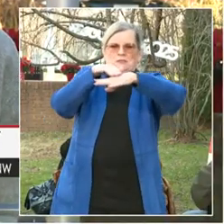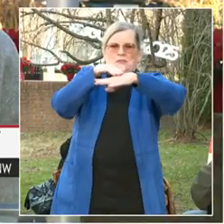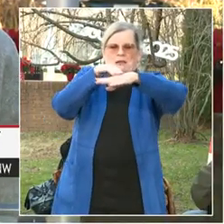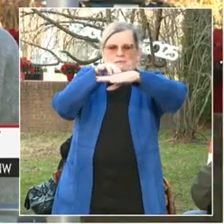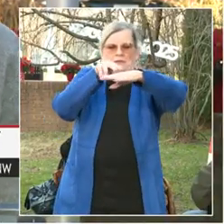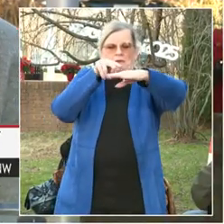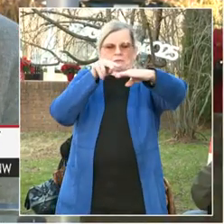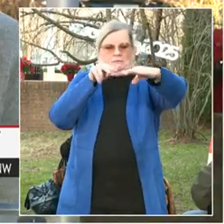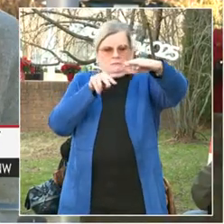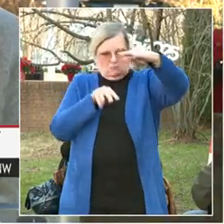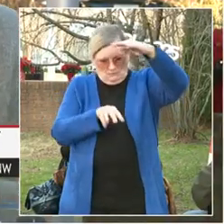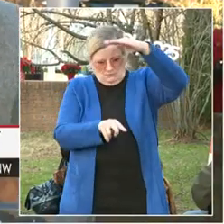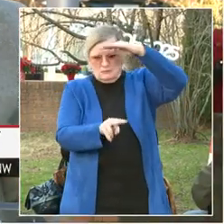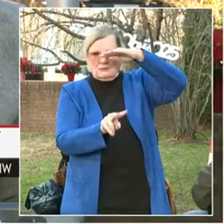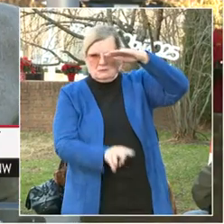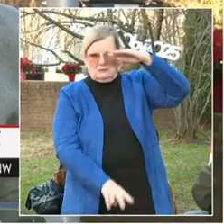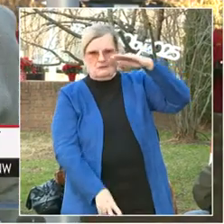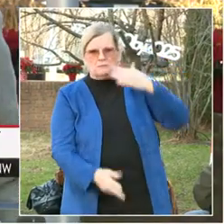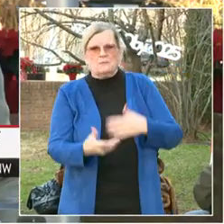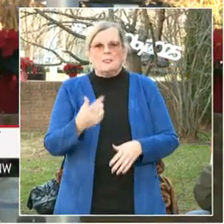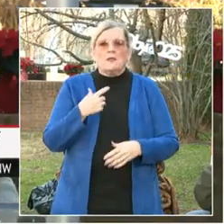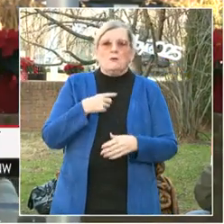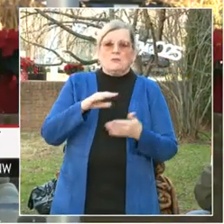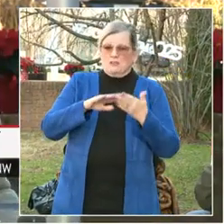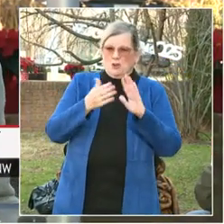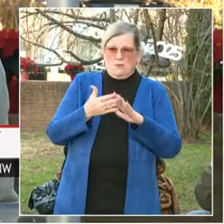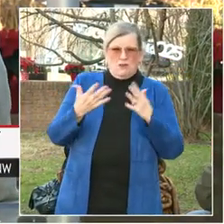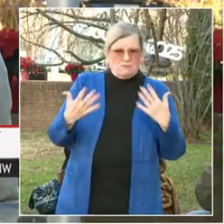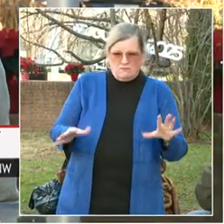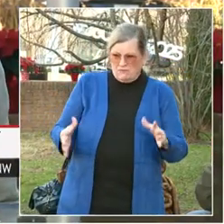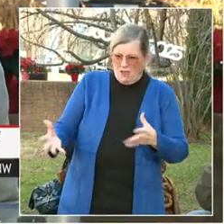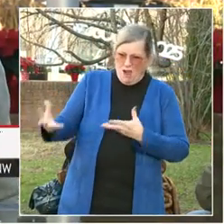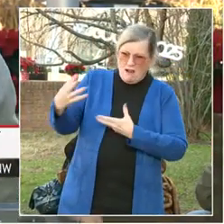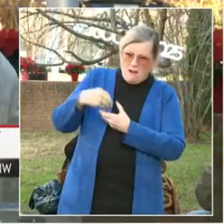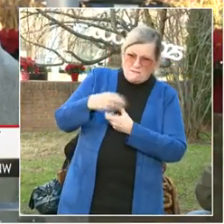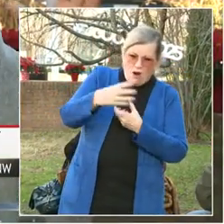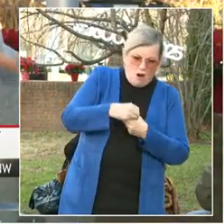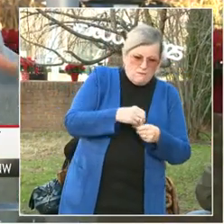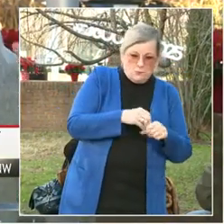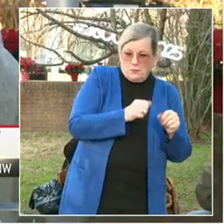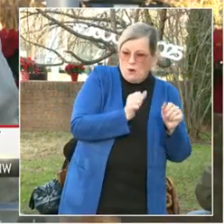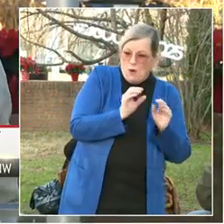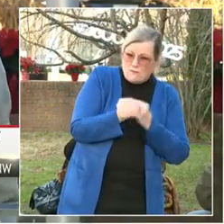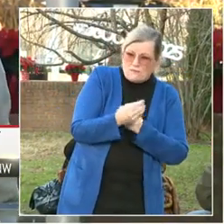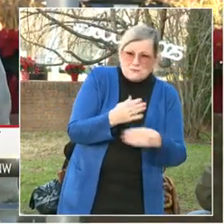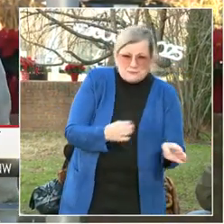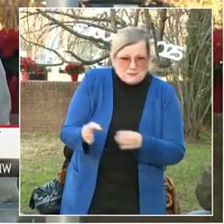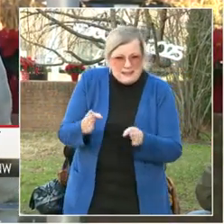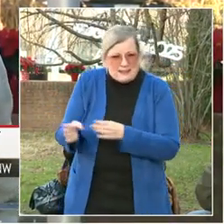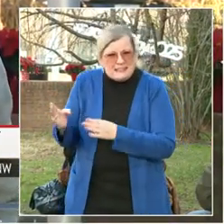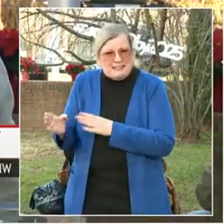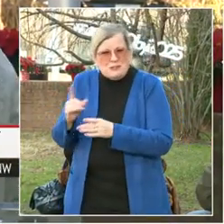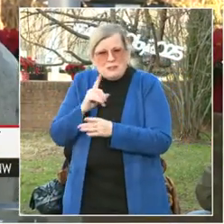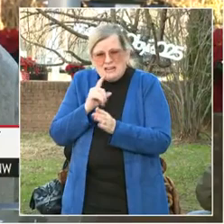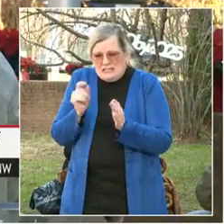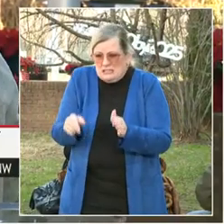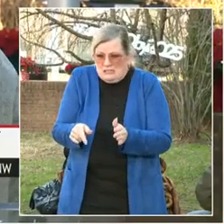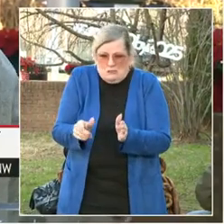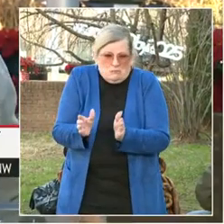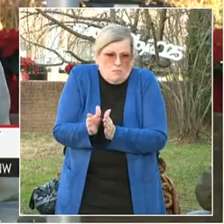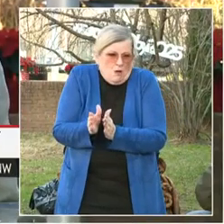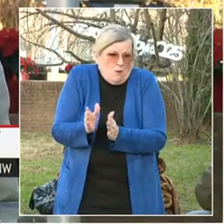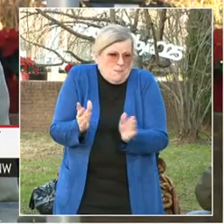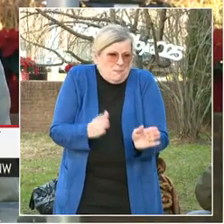the community is engaged with the Office on Planning on the small area plan for Chevy Chase that includes this area, and some